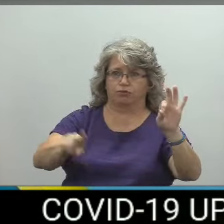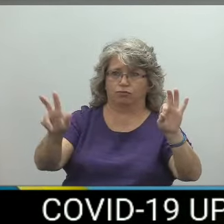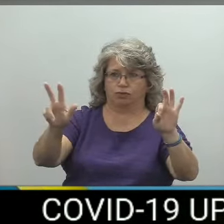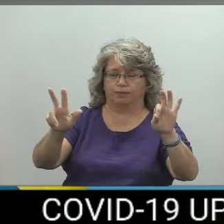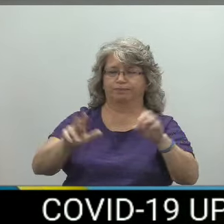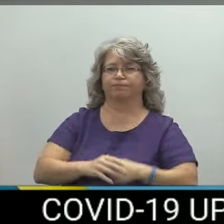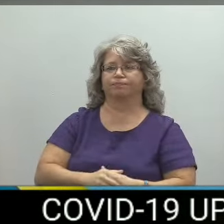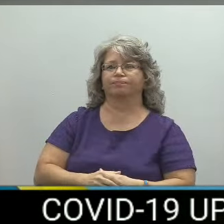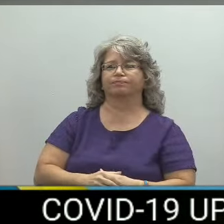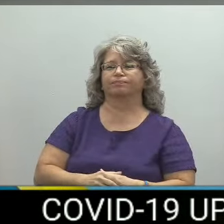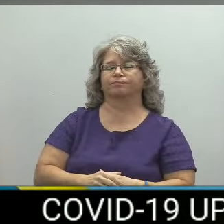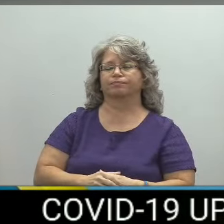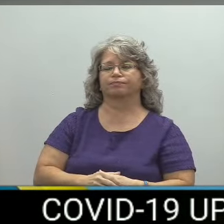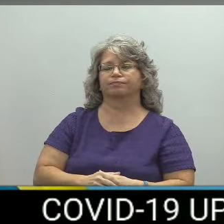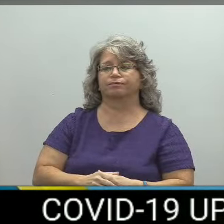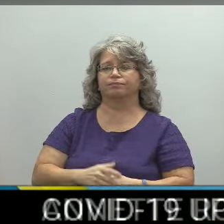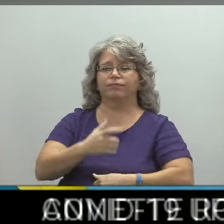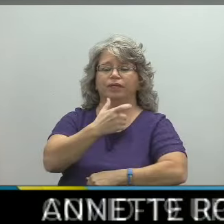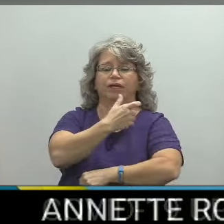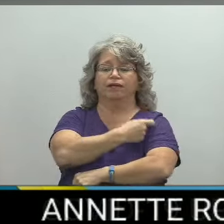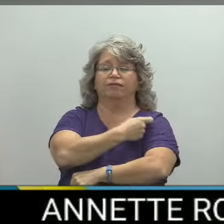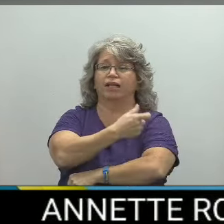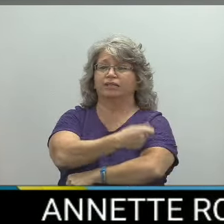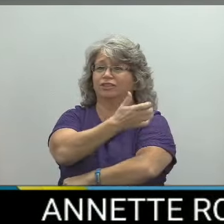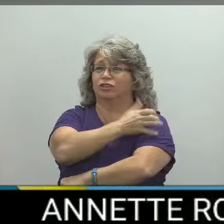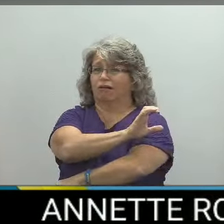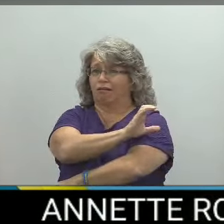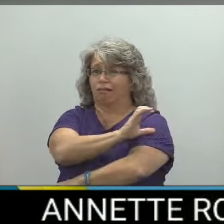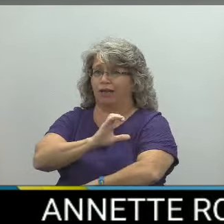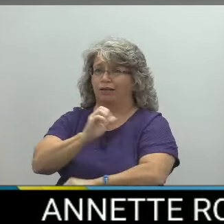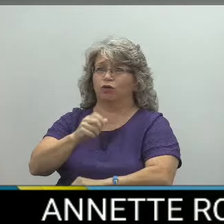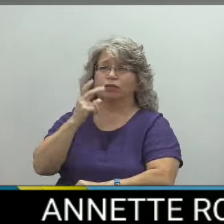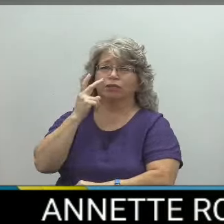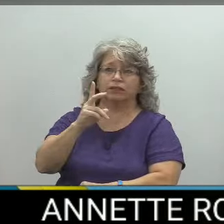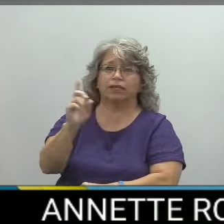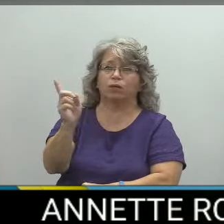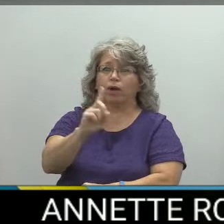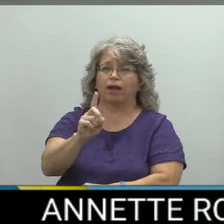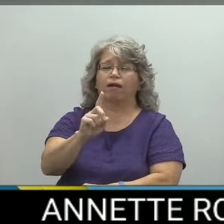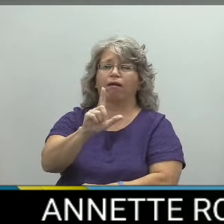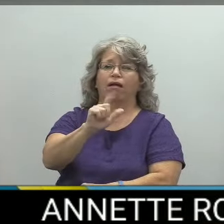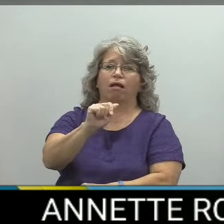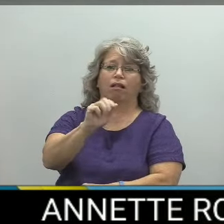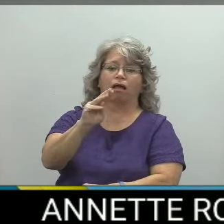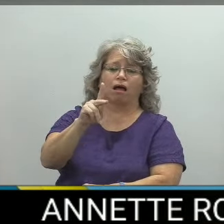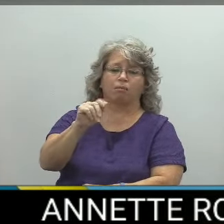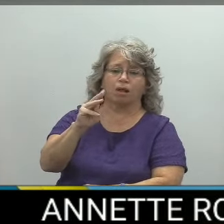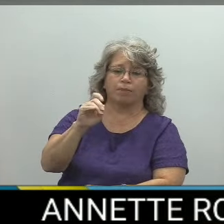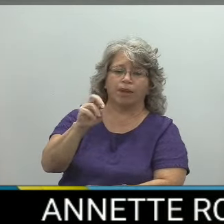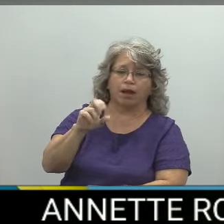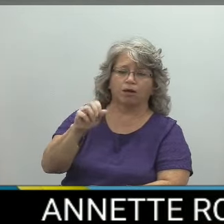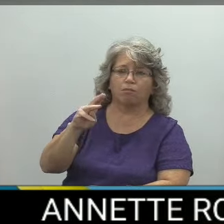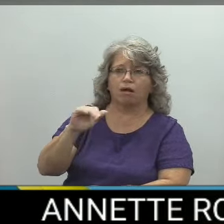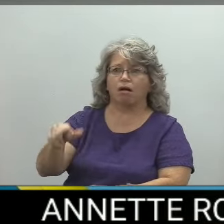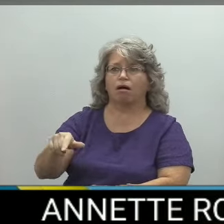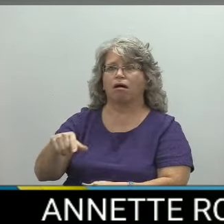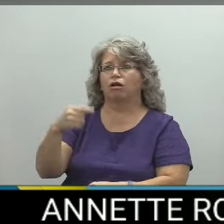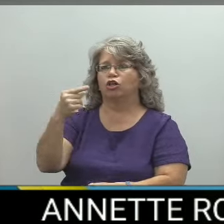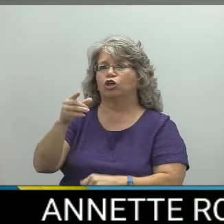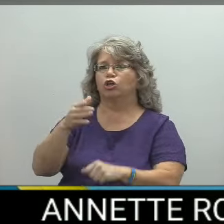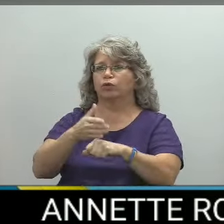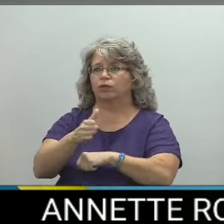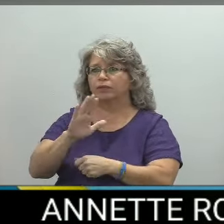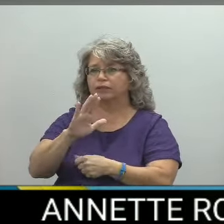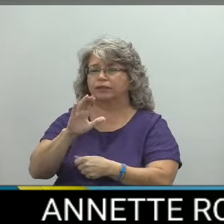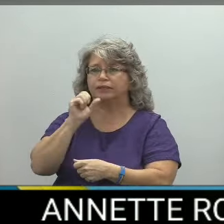Our vaccination clinics will continue. You see La Palmera, Greenwood Senior Center, Nueces County Courthouse, the Corpus